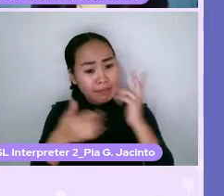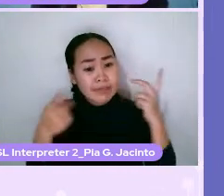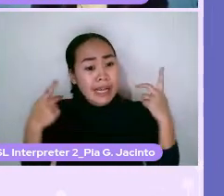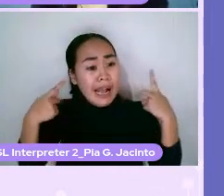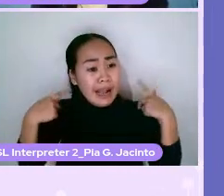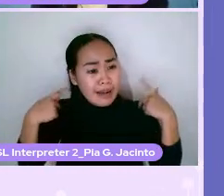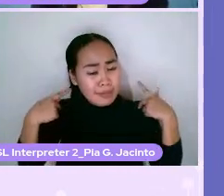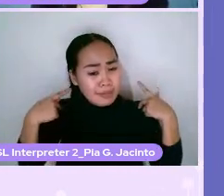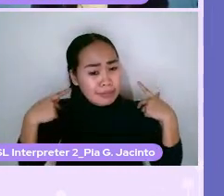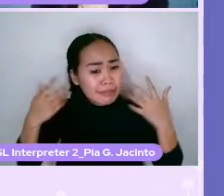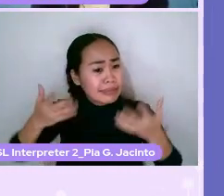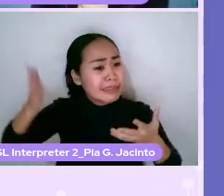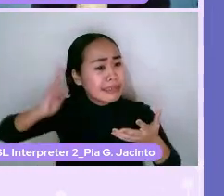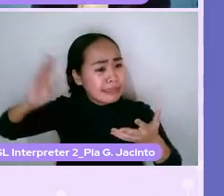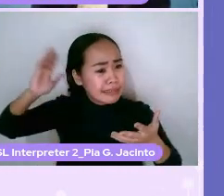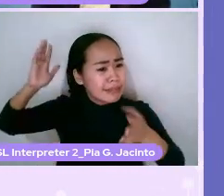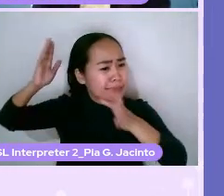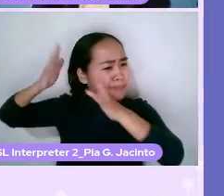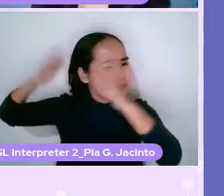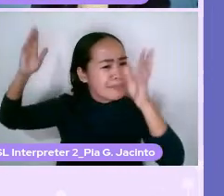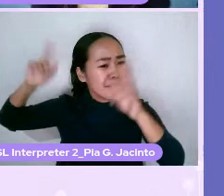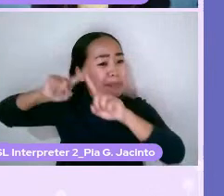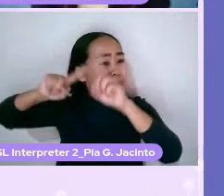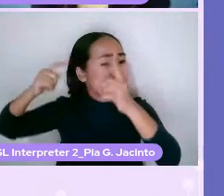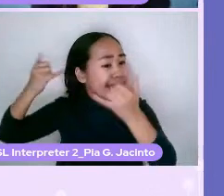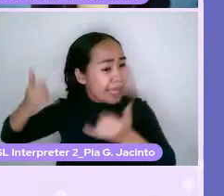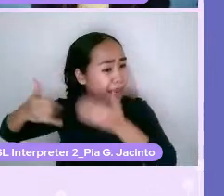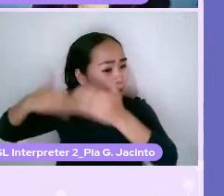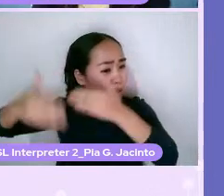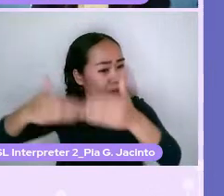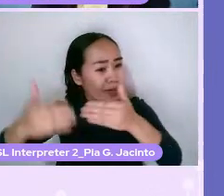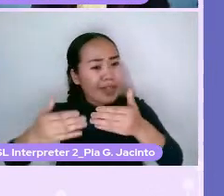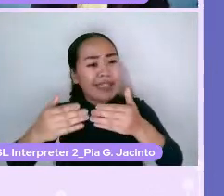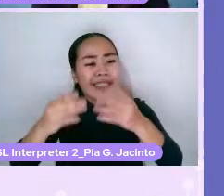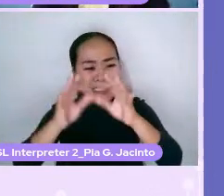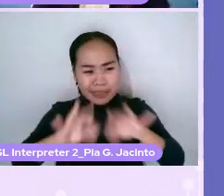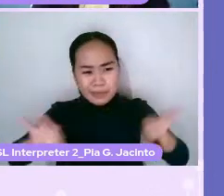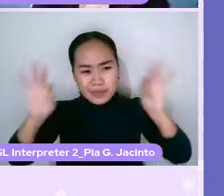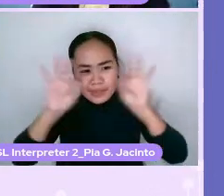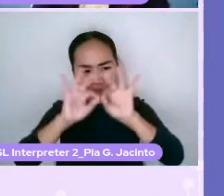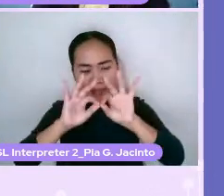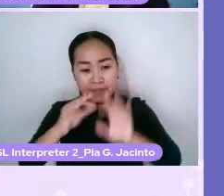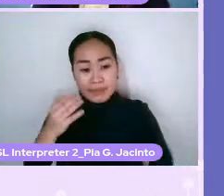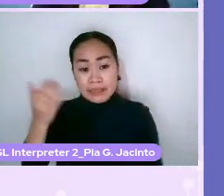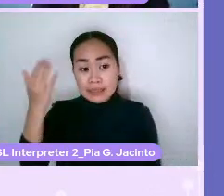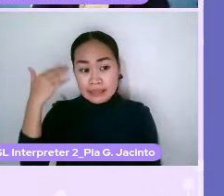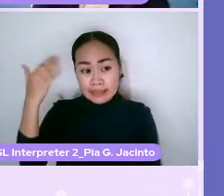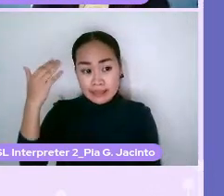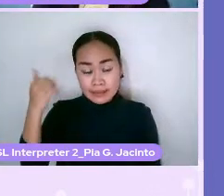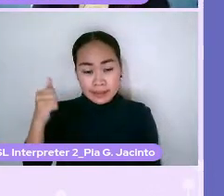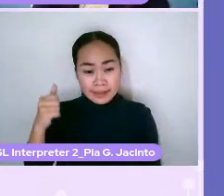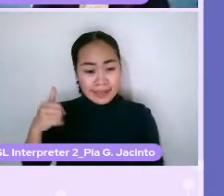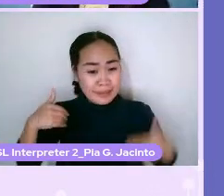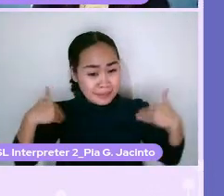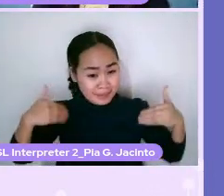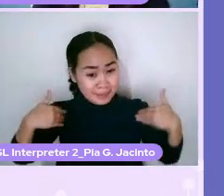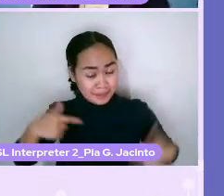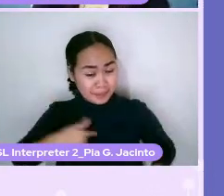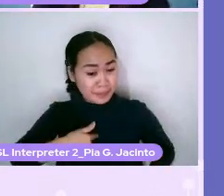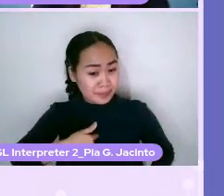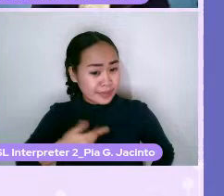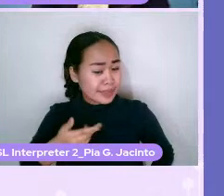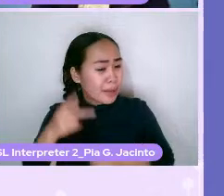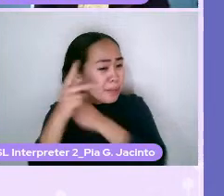relevant today. So let me give you a short story. Years ago, a young lady in the province dreamt of working in an